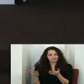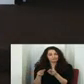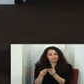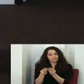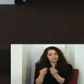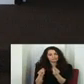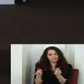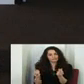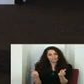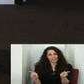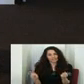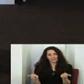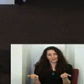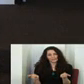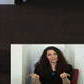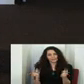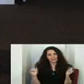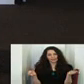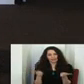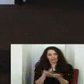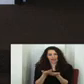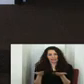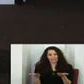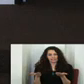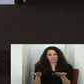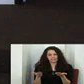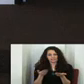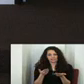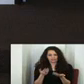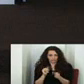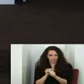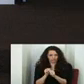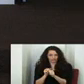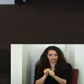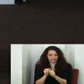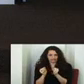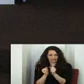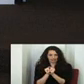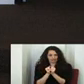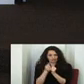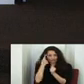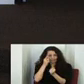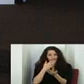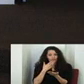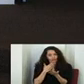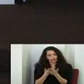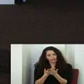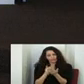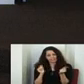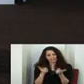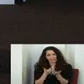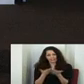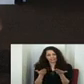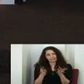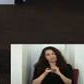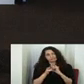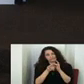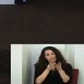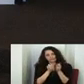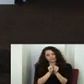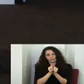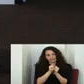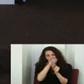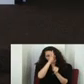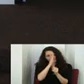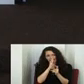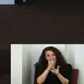All things work together for good for those who love God. You see, friends, we are called this morning as we enter